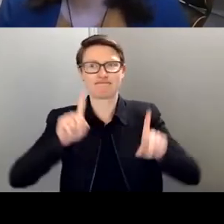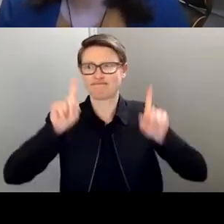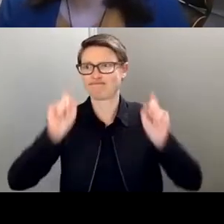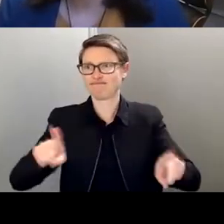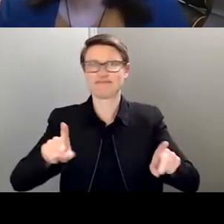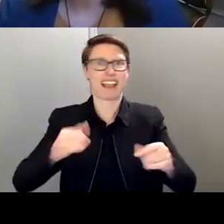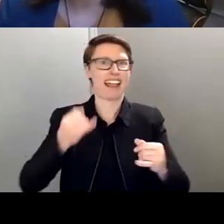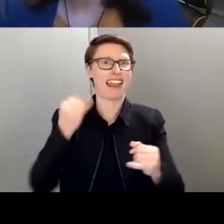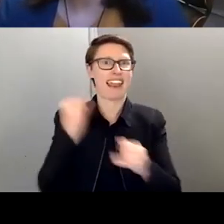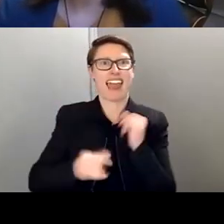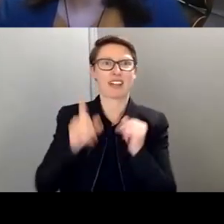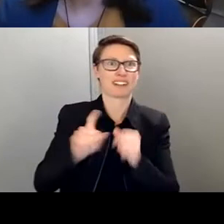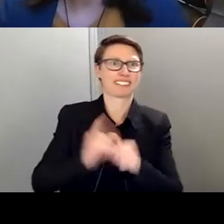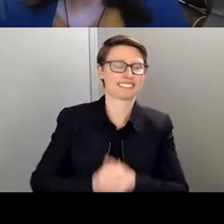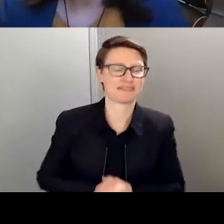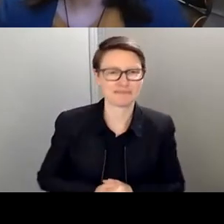one.